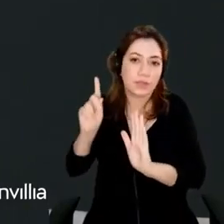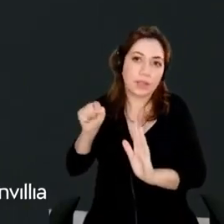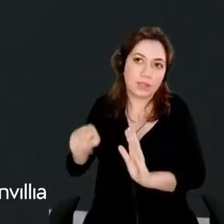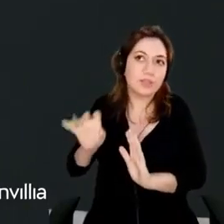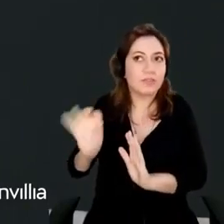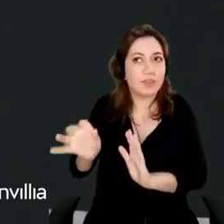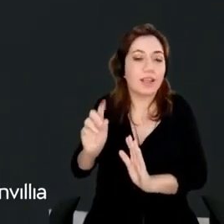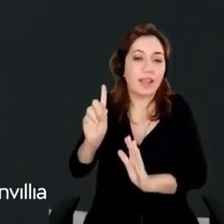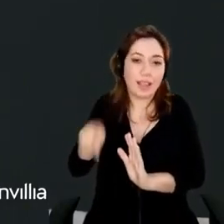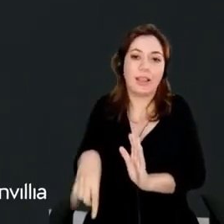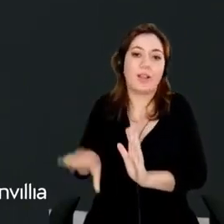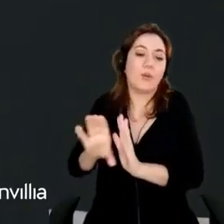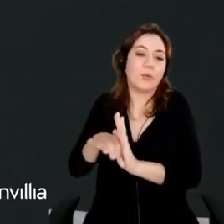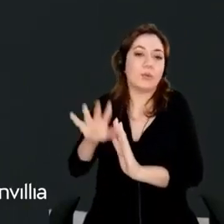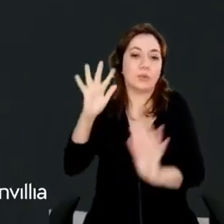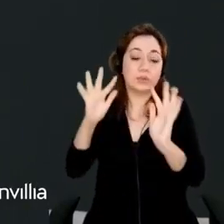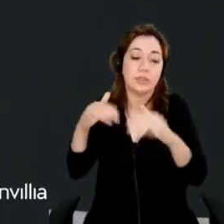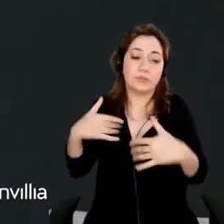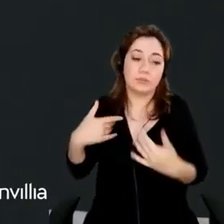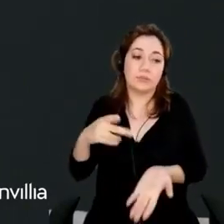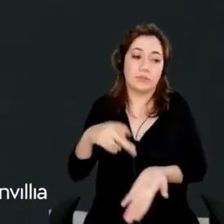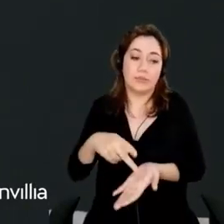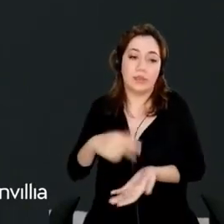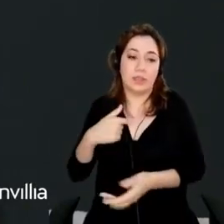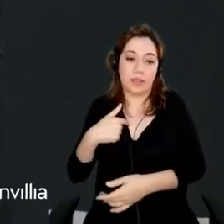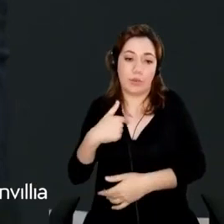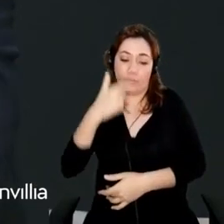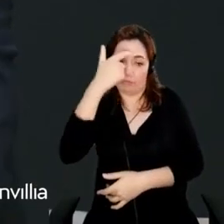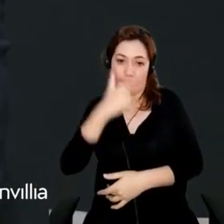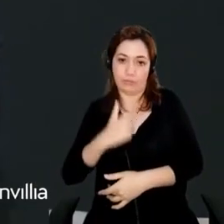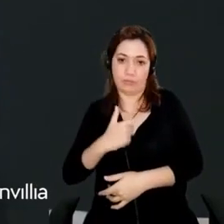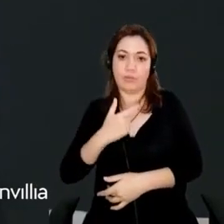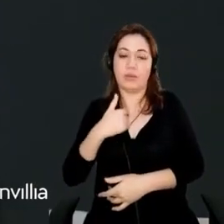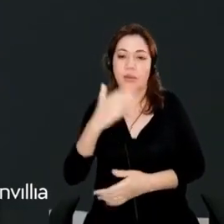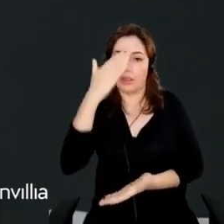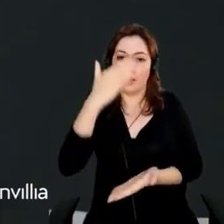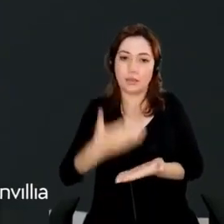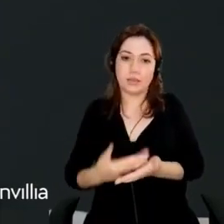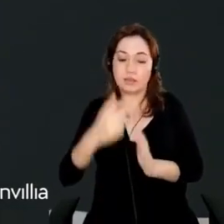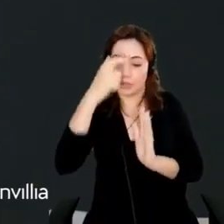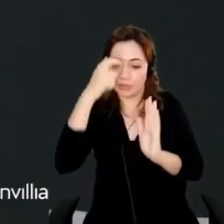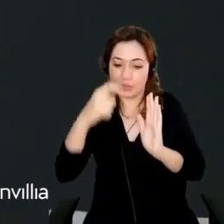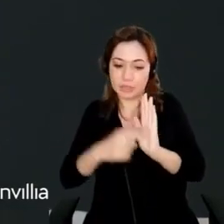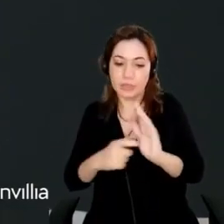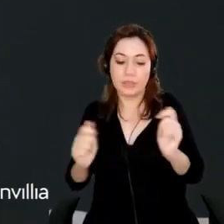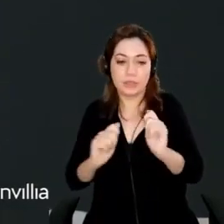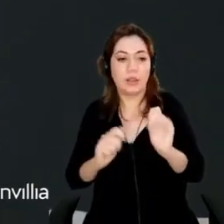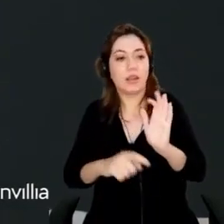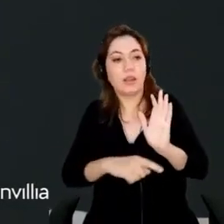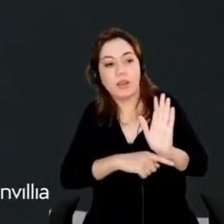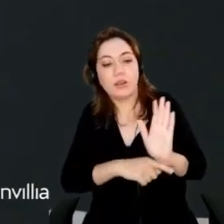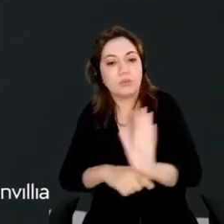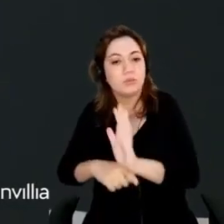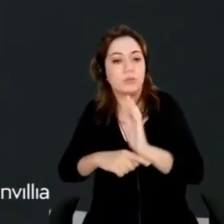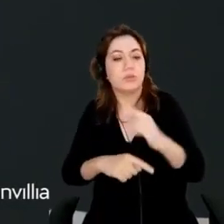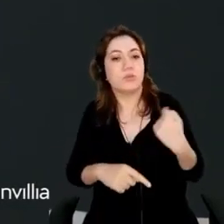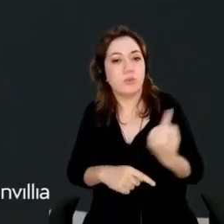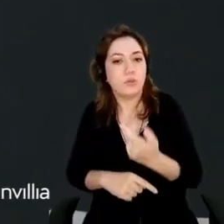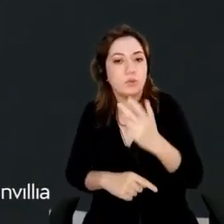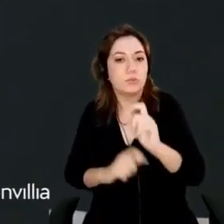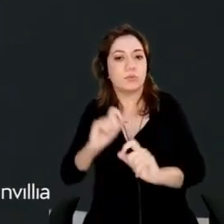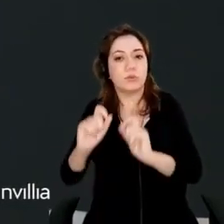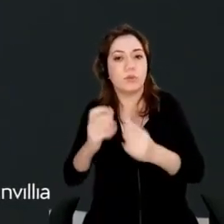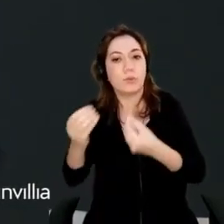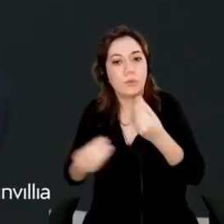Personally, I believe that, you know, AI can also help us to be able to address some of these problems, right? And I think